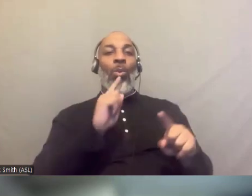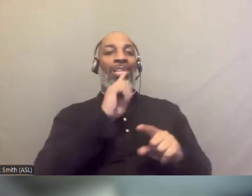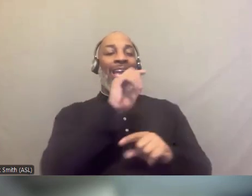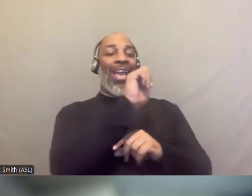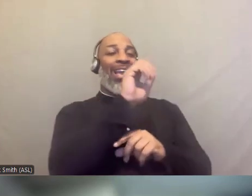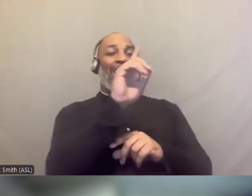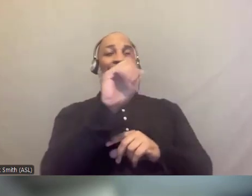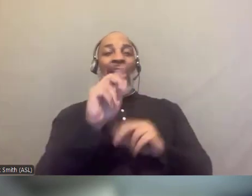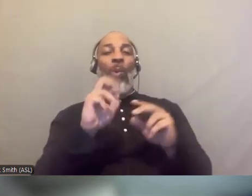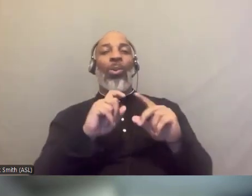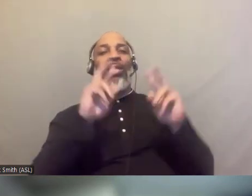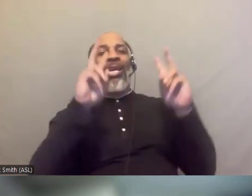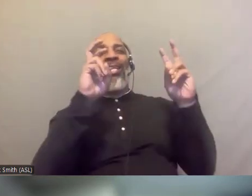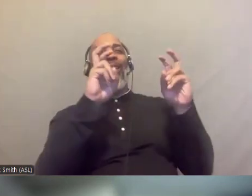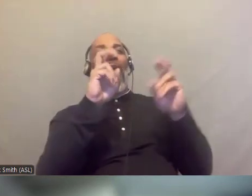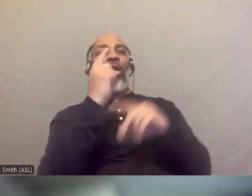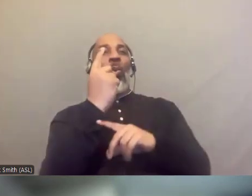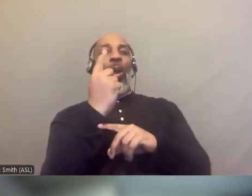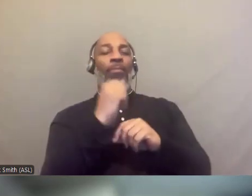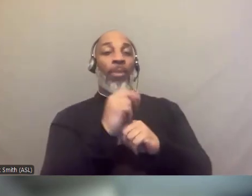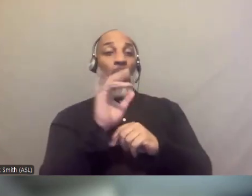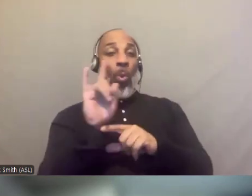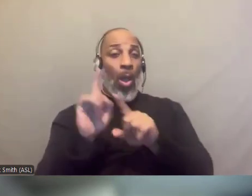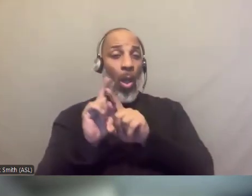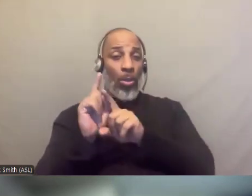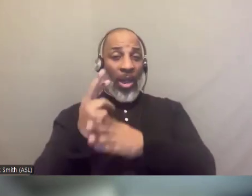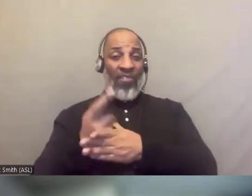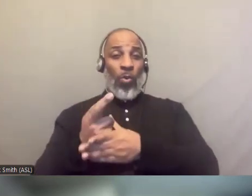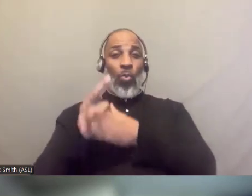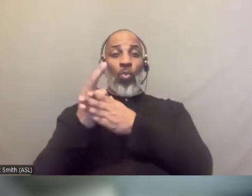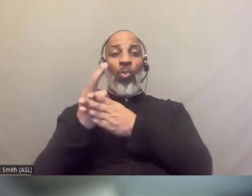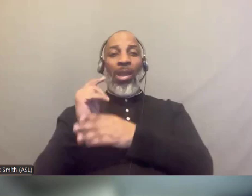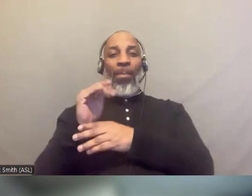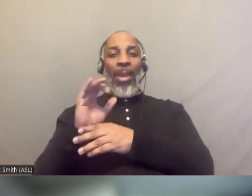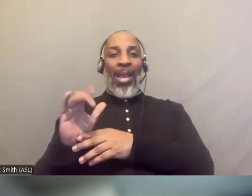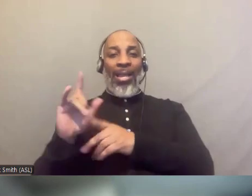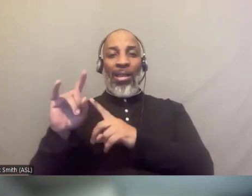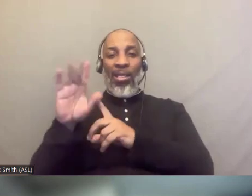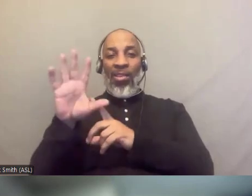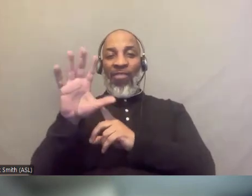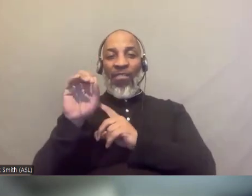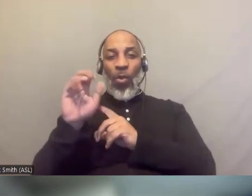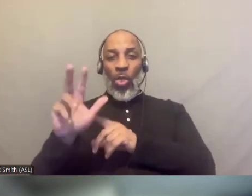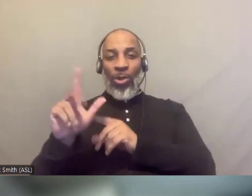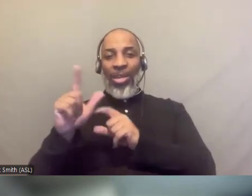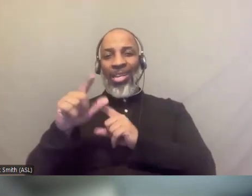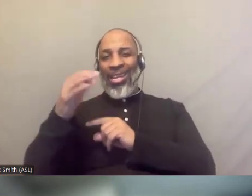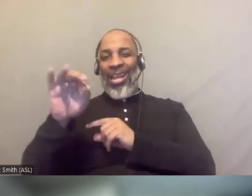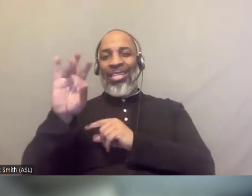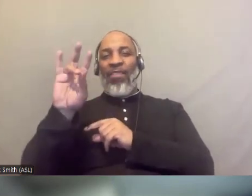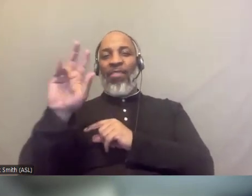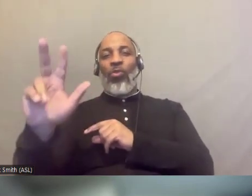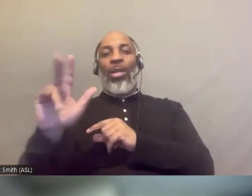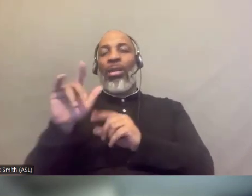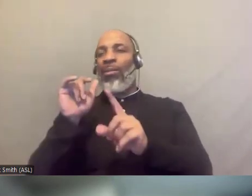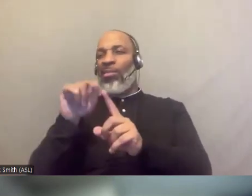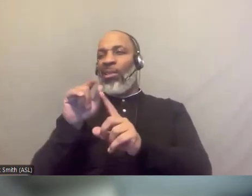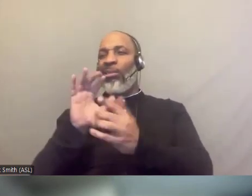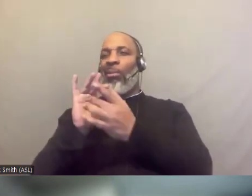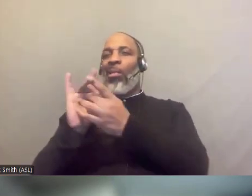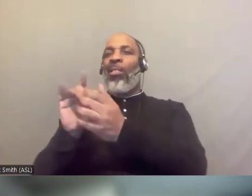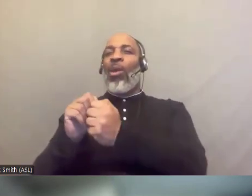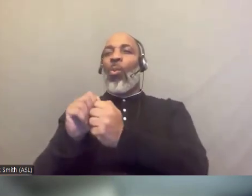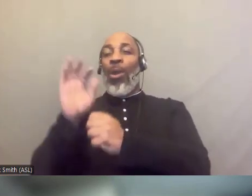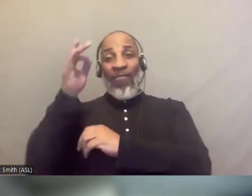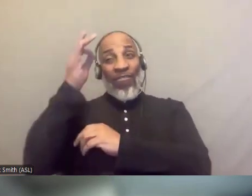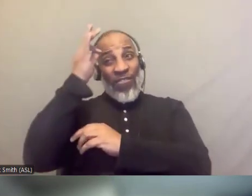specifically. There's also the Rehab Act. This is Section 503 of the Rehabilitation Act of 1973, and this applies to federal employees